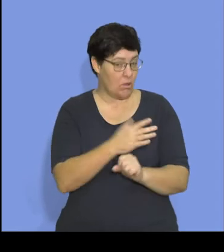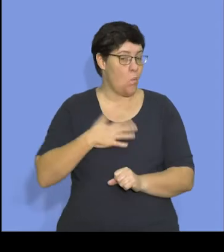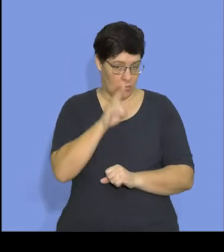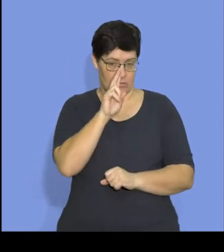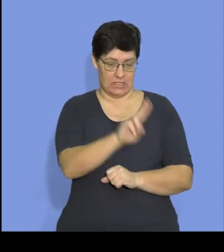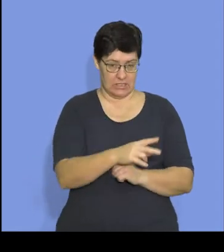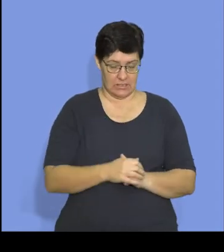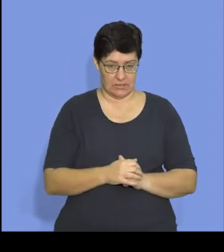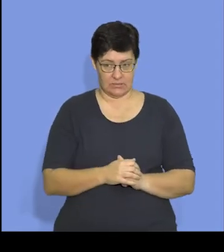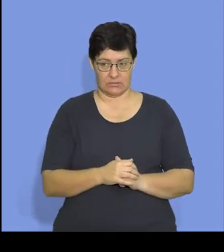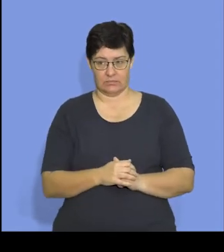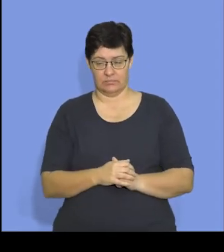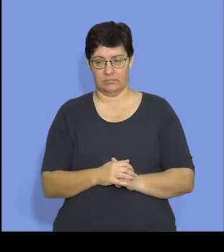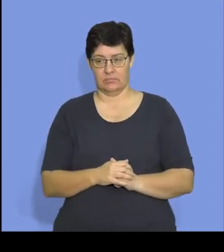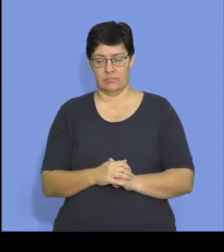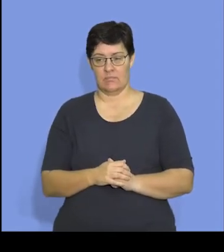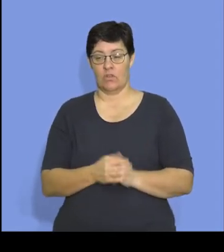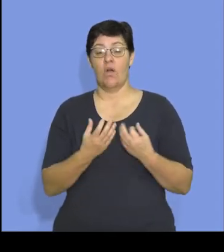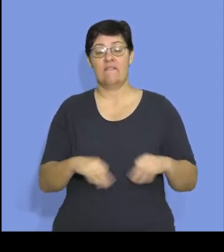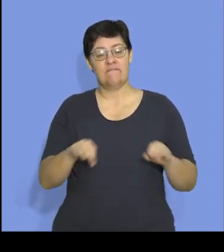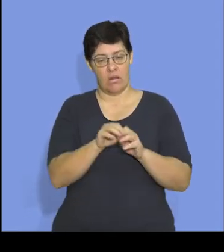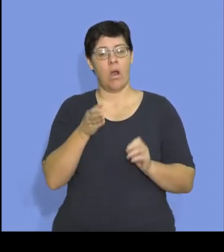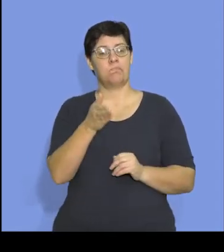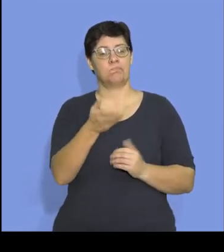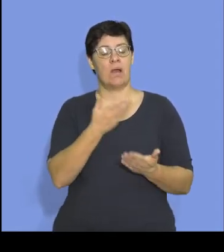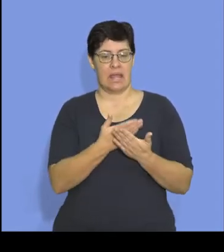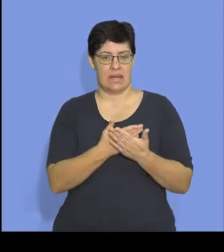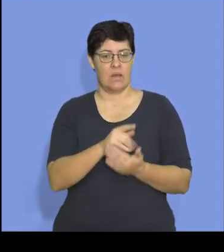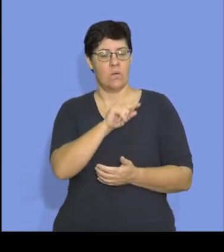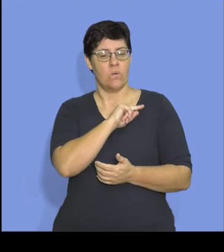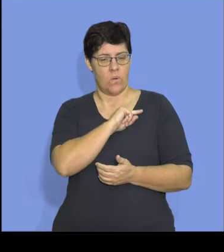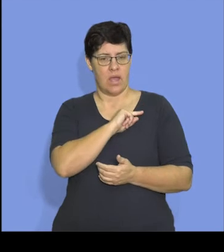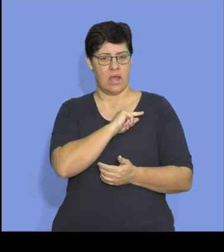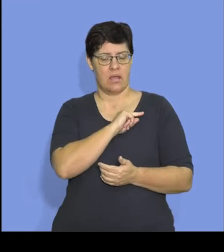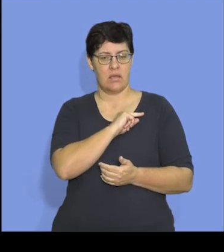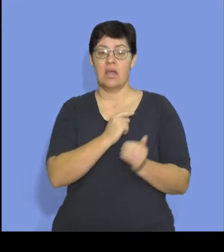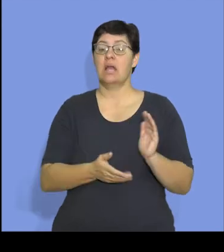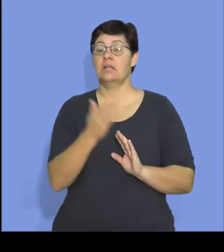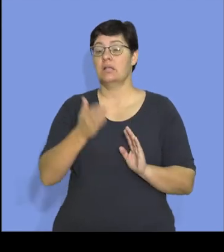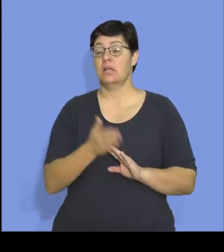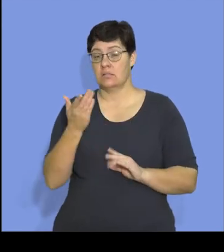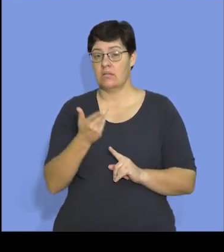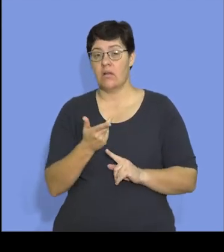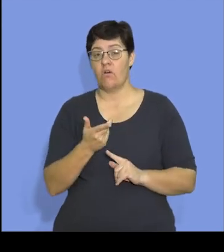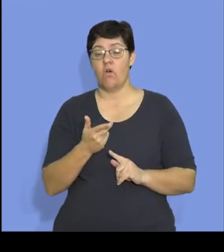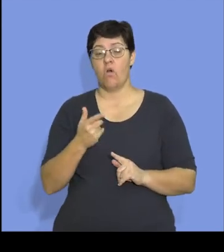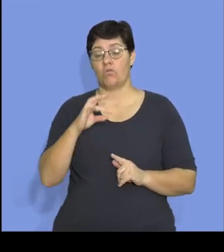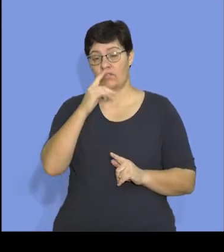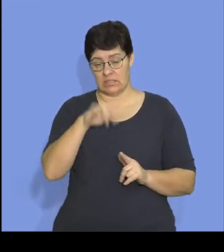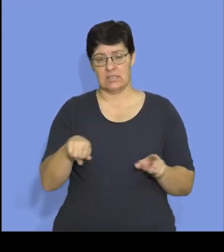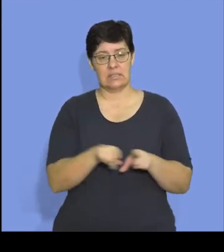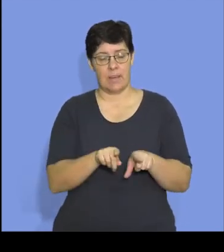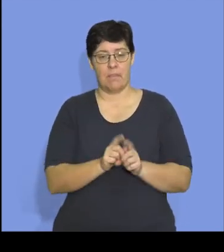can put a value on. Because I know acceleration due to gravity is always the same, I took up